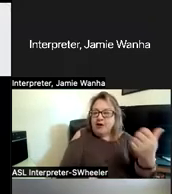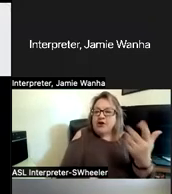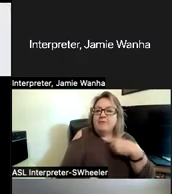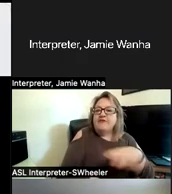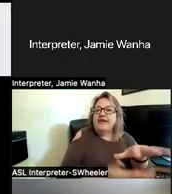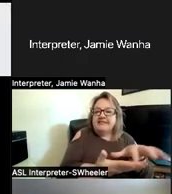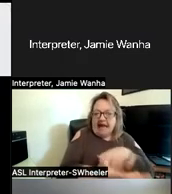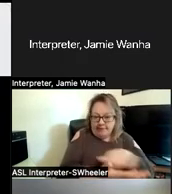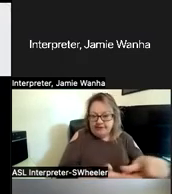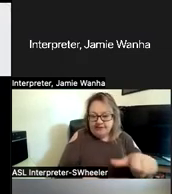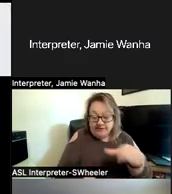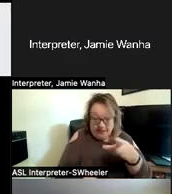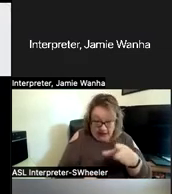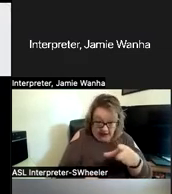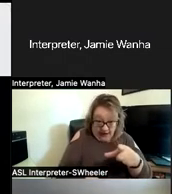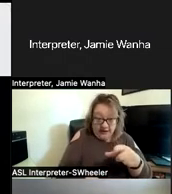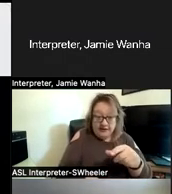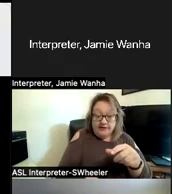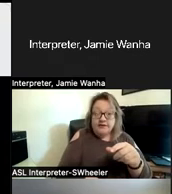damage to